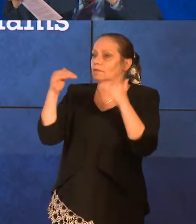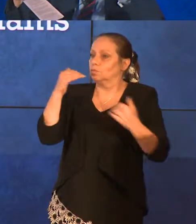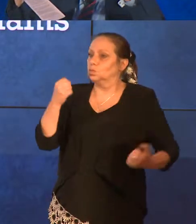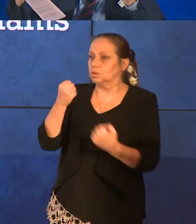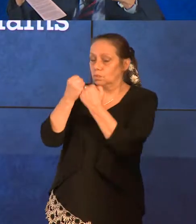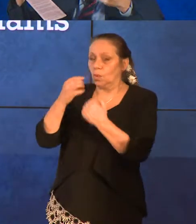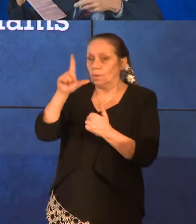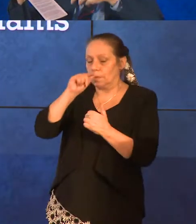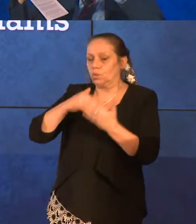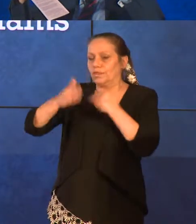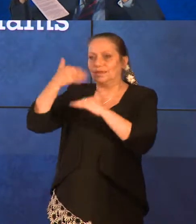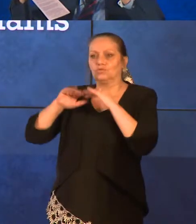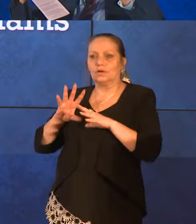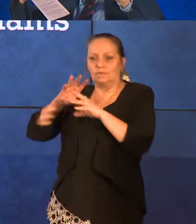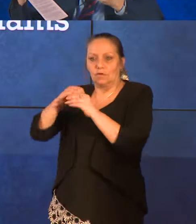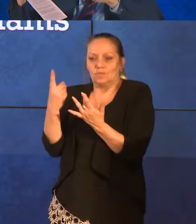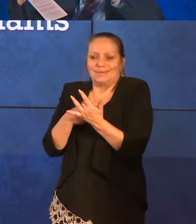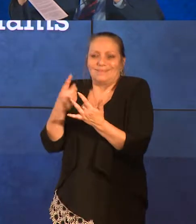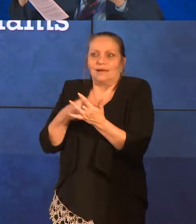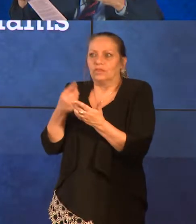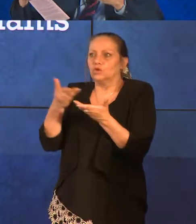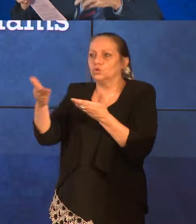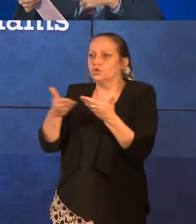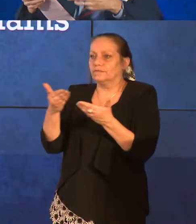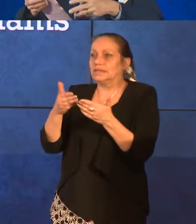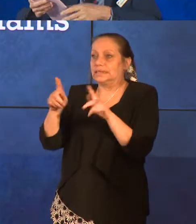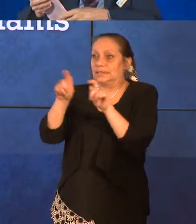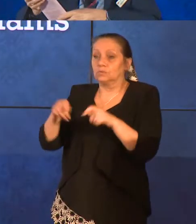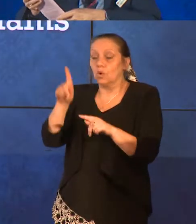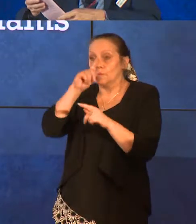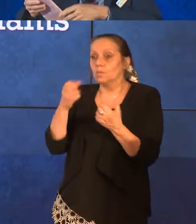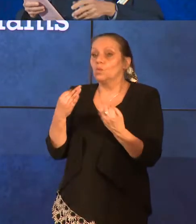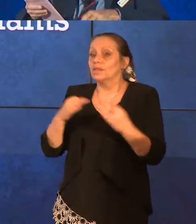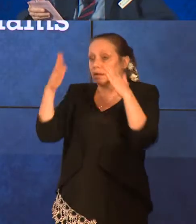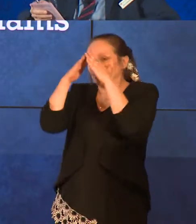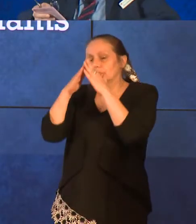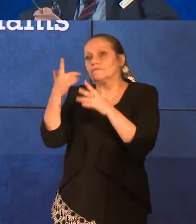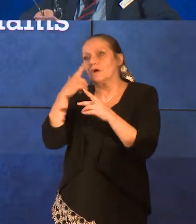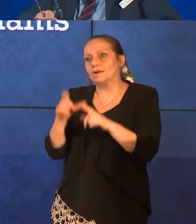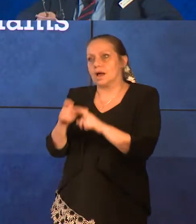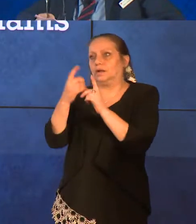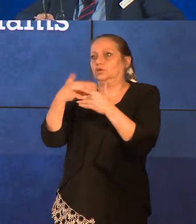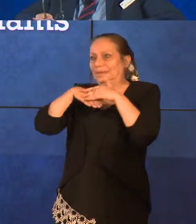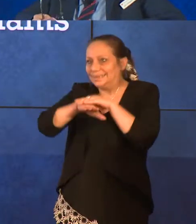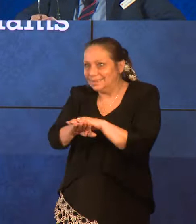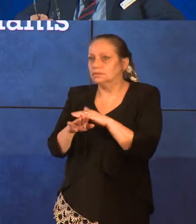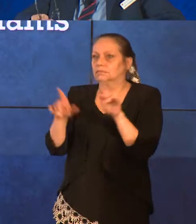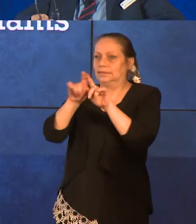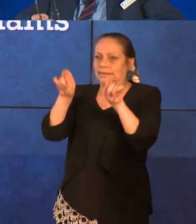who've had a history of involvement with other service systems and or of homelessness also found it very difficult. So as